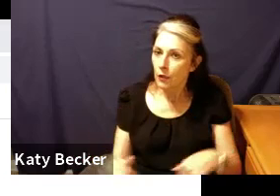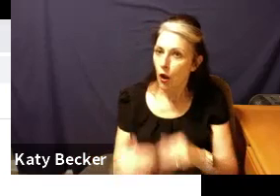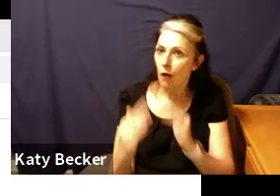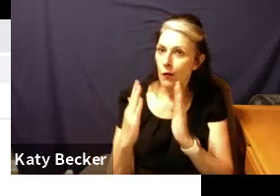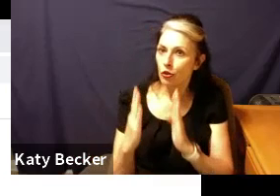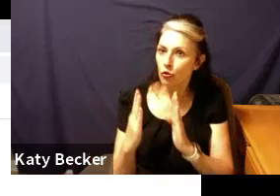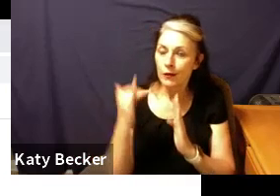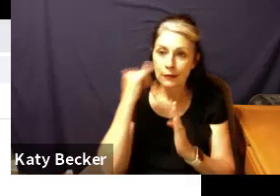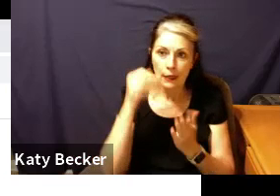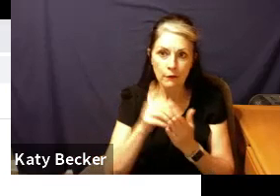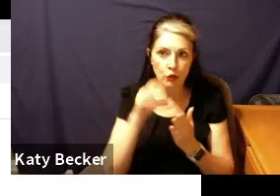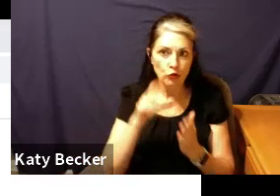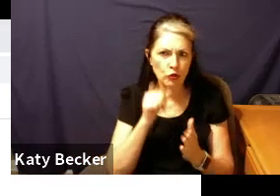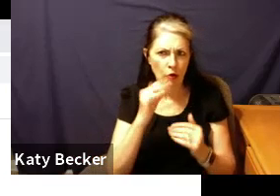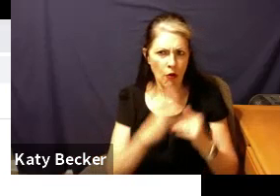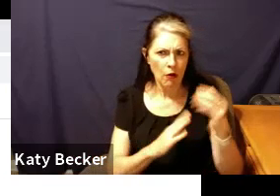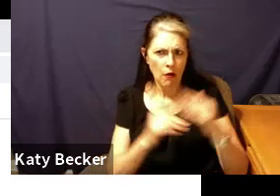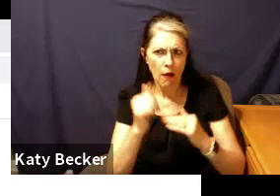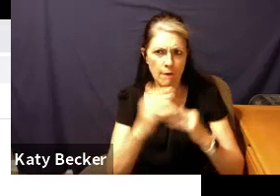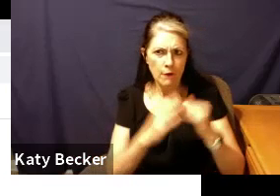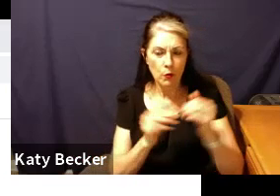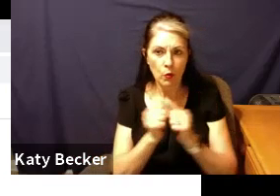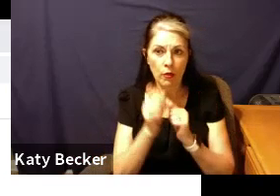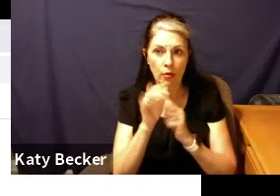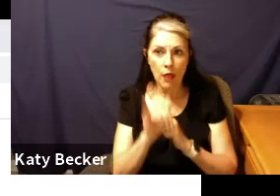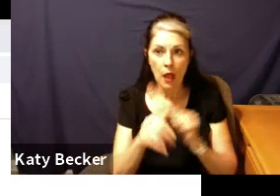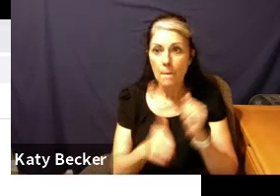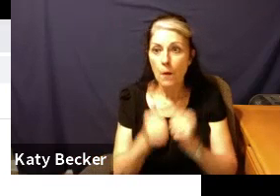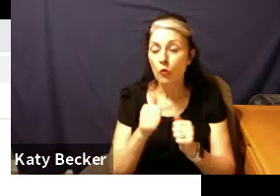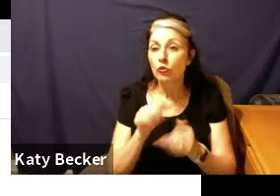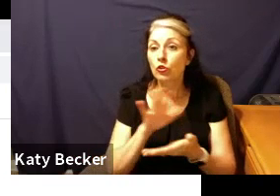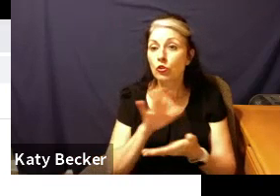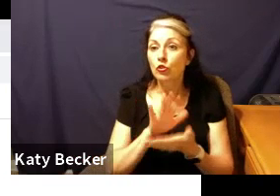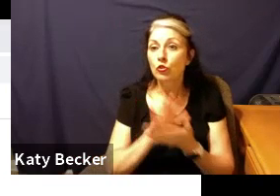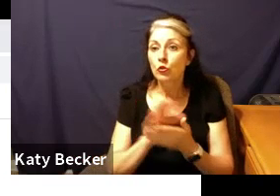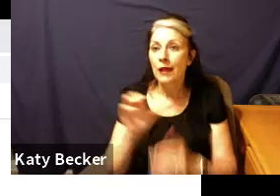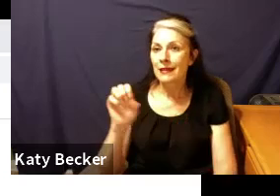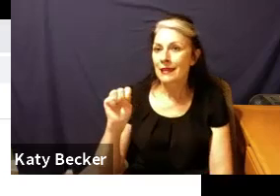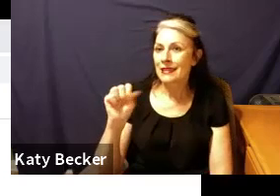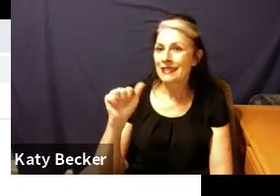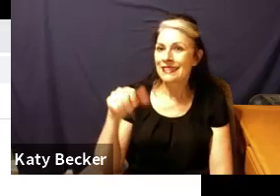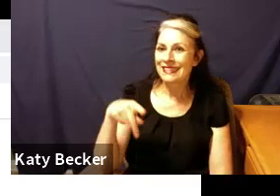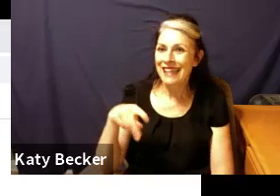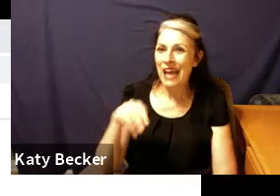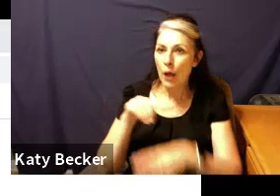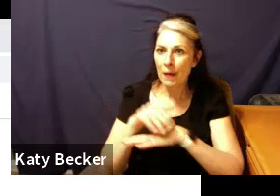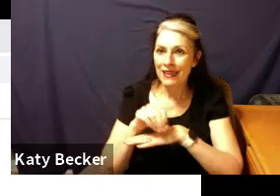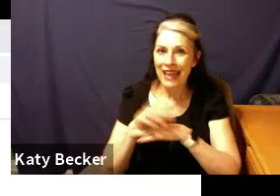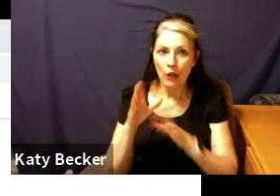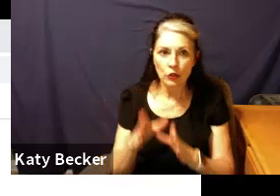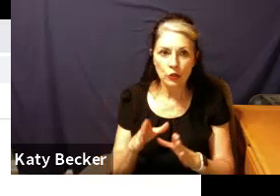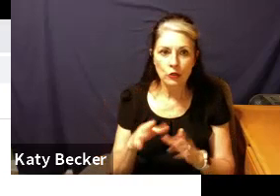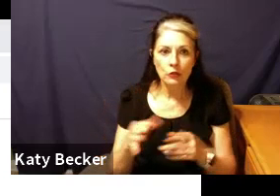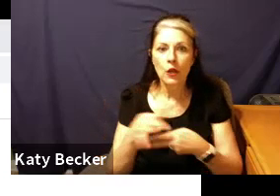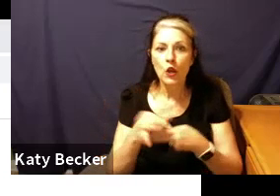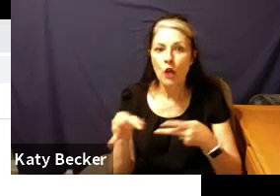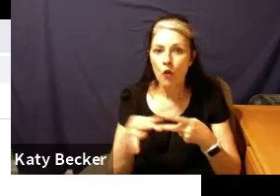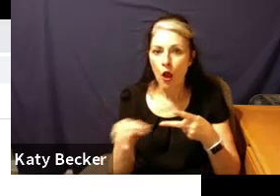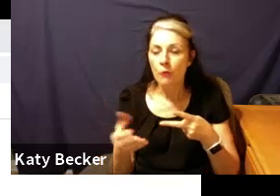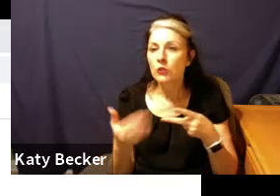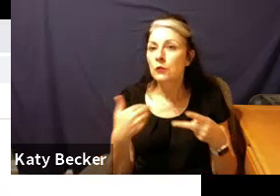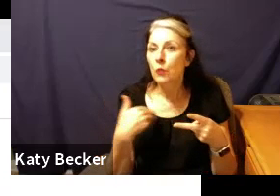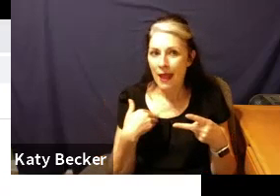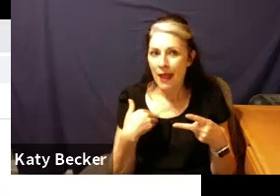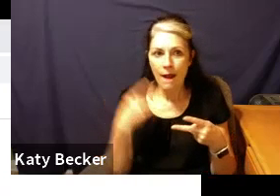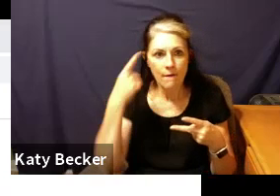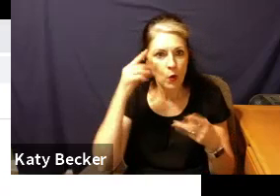If your student is not comfortable with that, most school sites do have a SAP counselor, so that is another option for